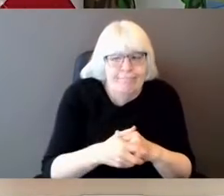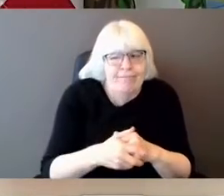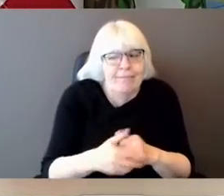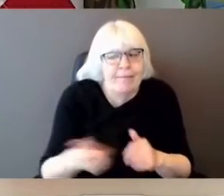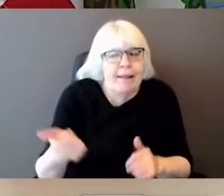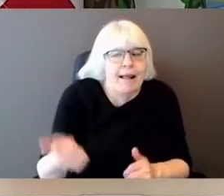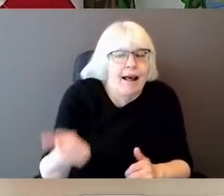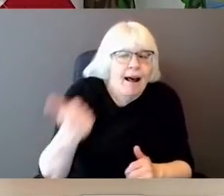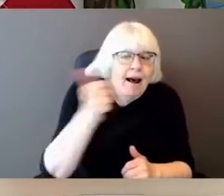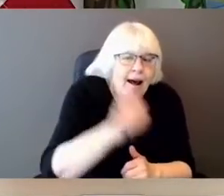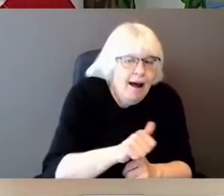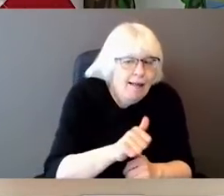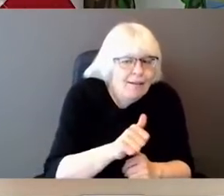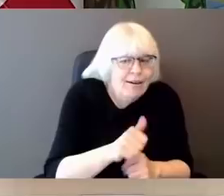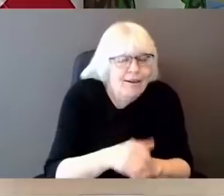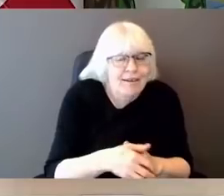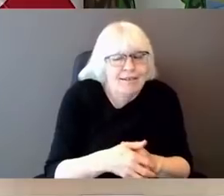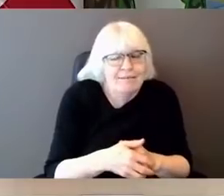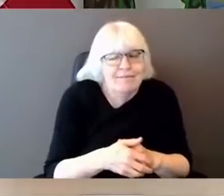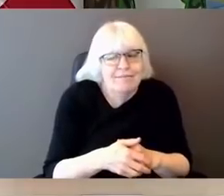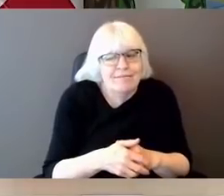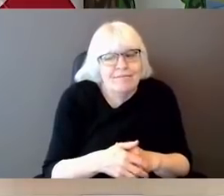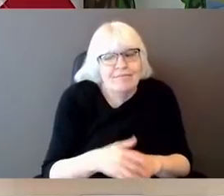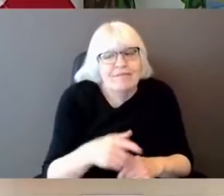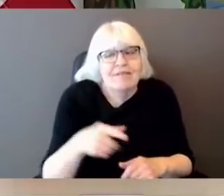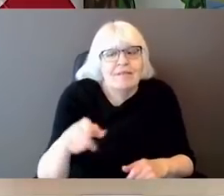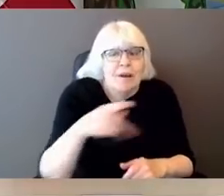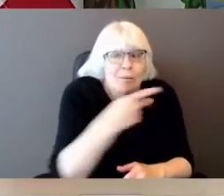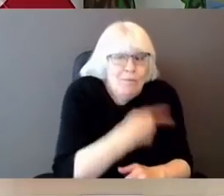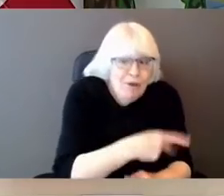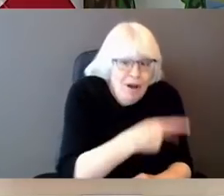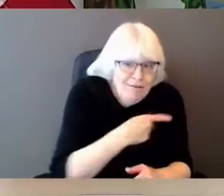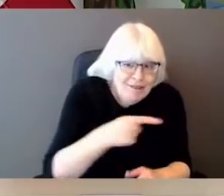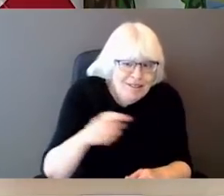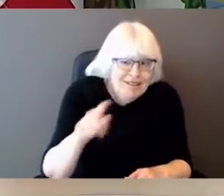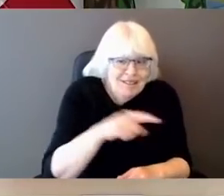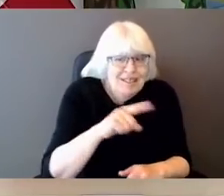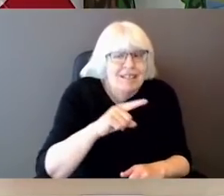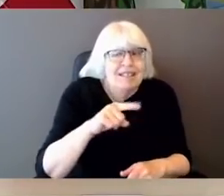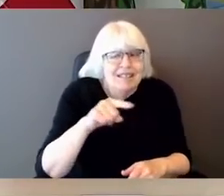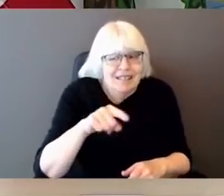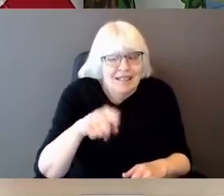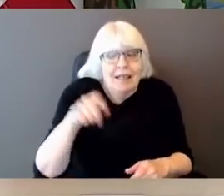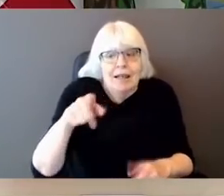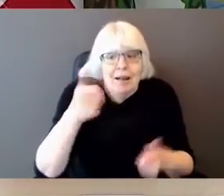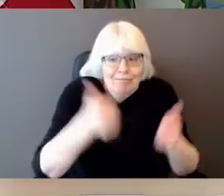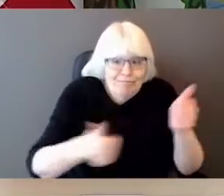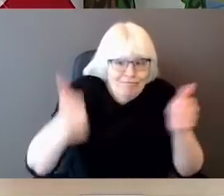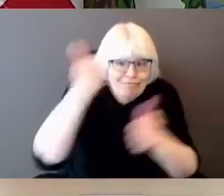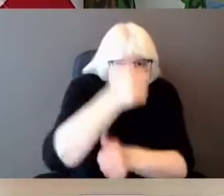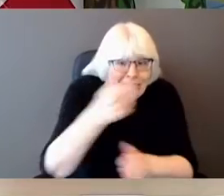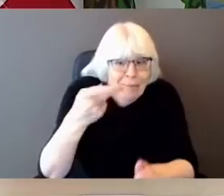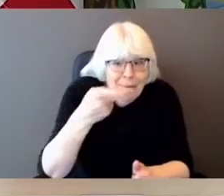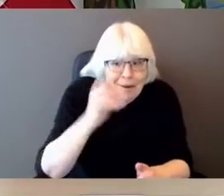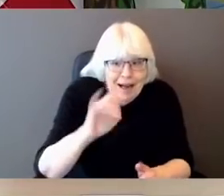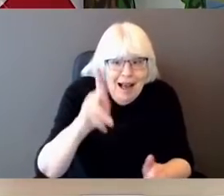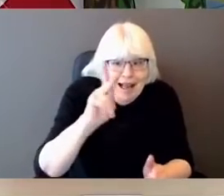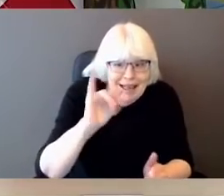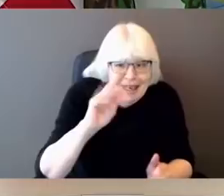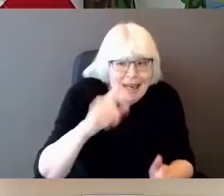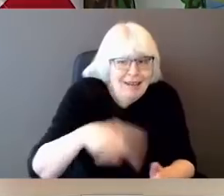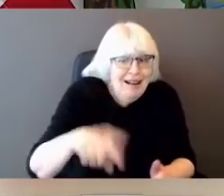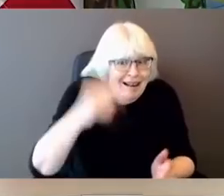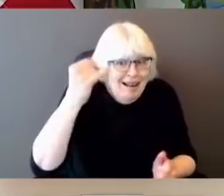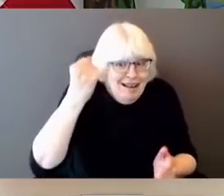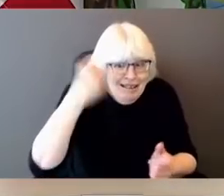And the Premier references too. I mean, I can't imagine someone working in the emergency department for a long time without wearing a mask.